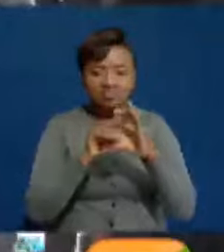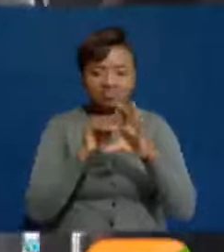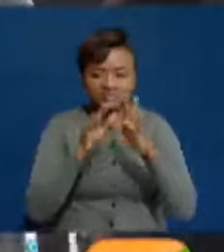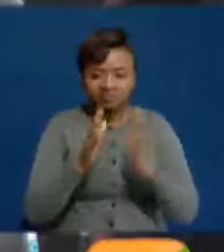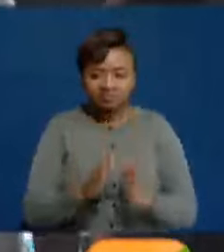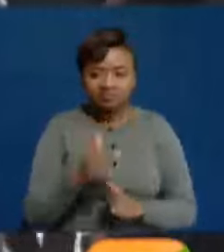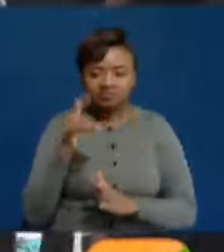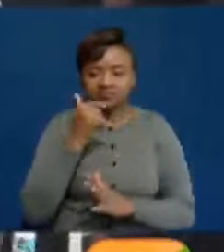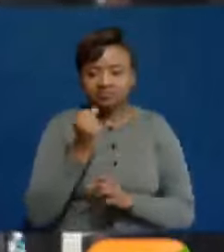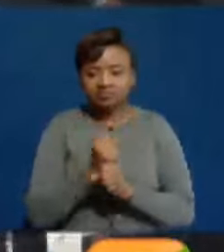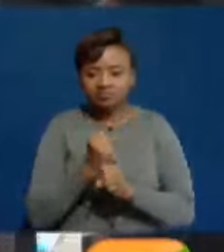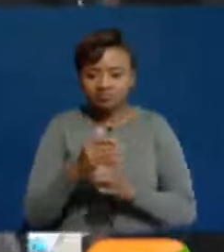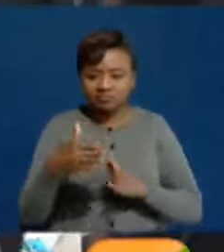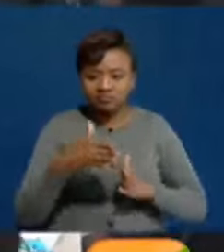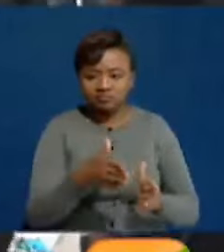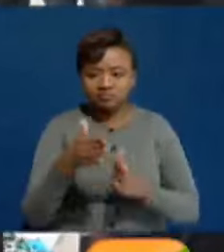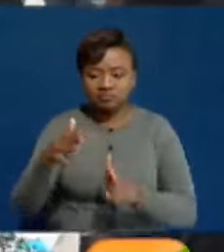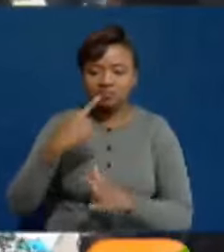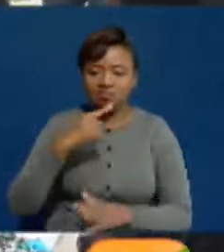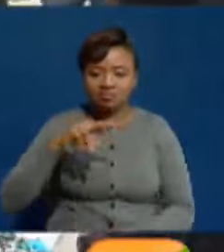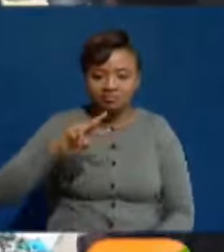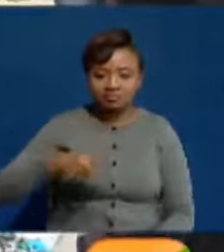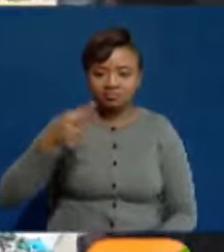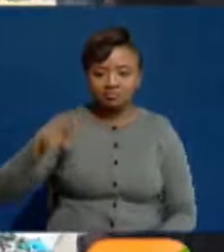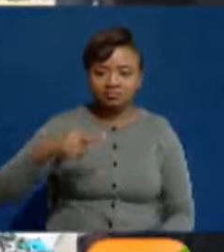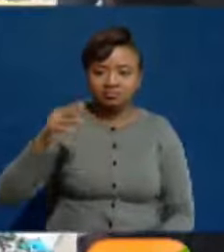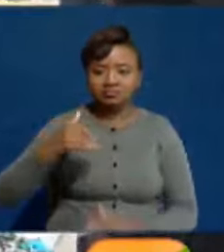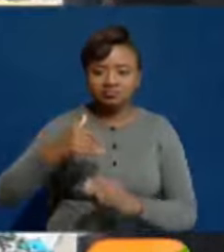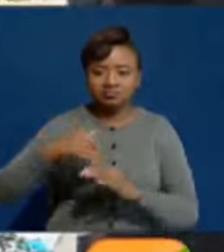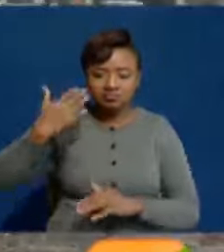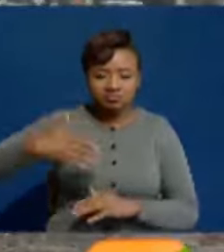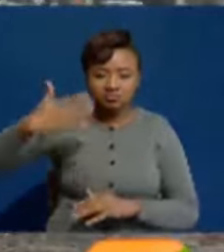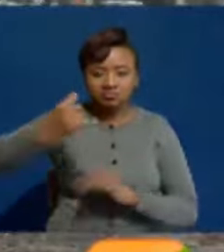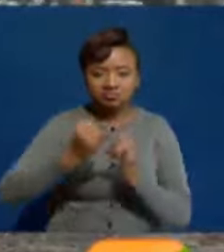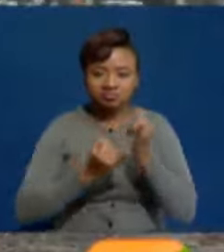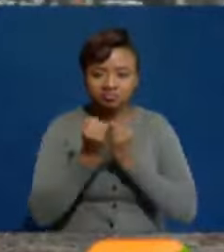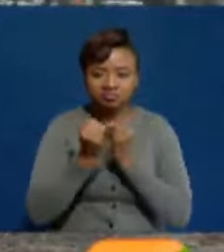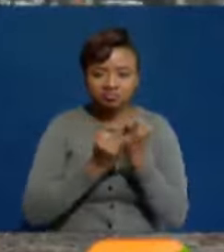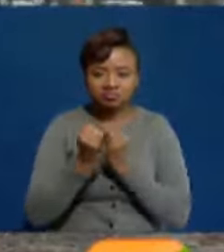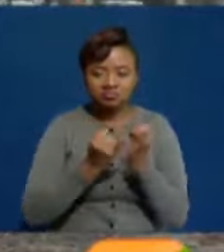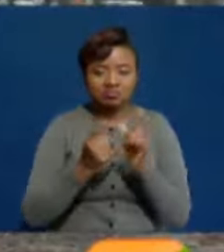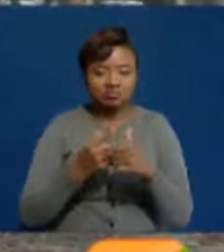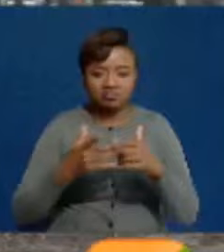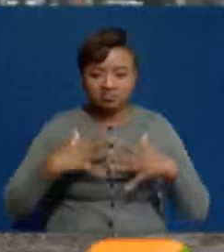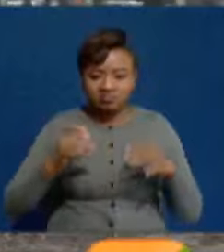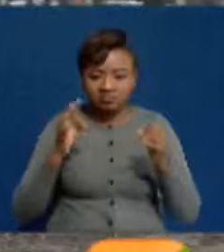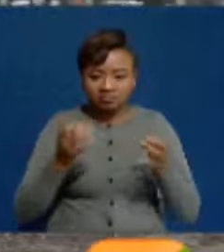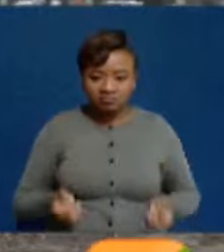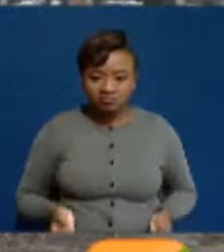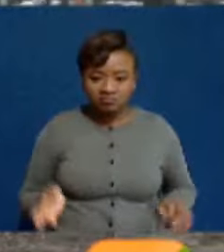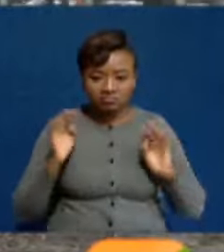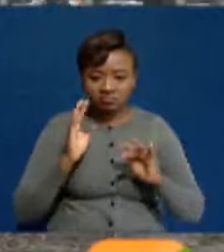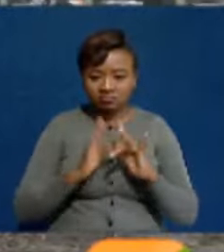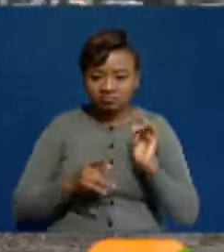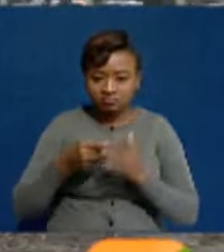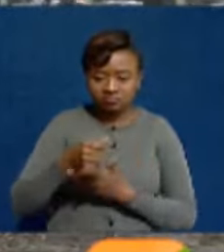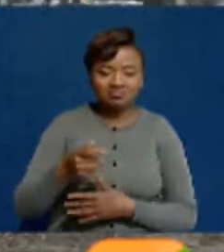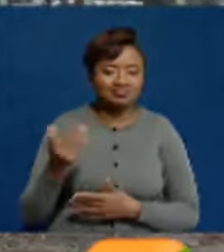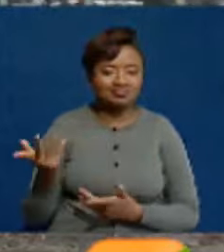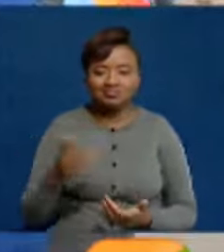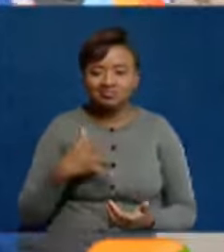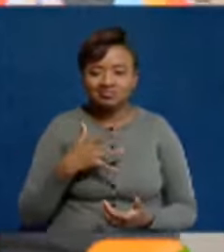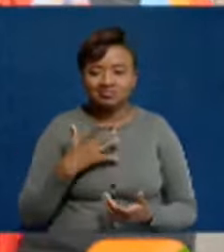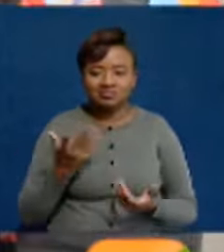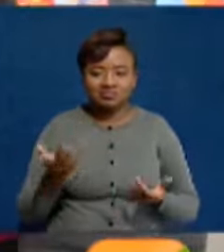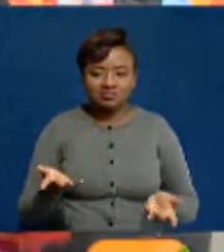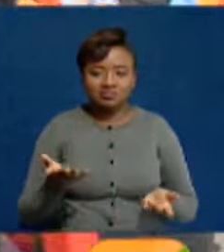is charging them 2,000 shillings every Saturday, leaving out those who cannot afford it. The county government of Nairobi says the traders were